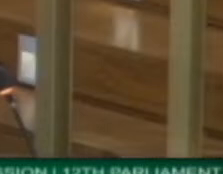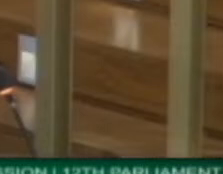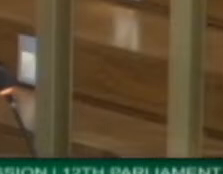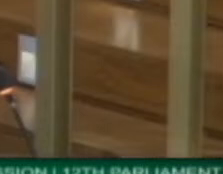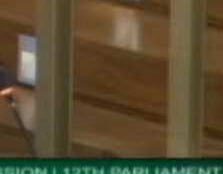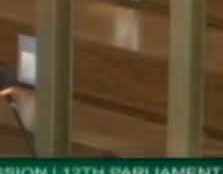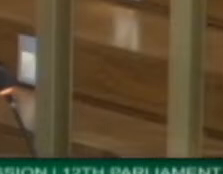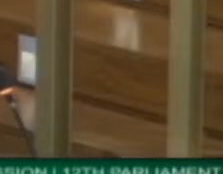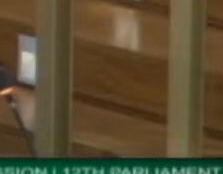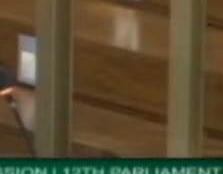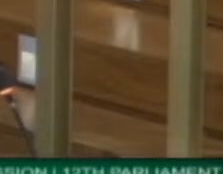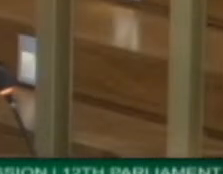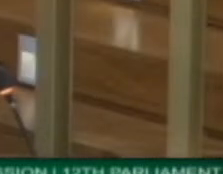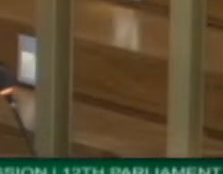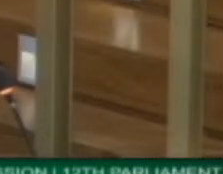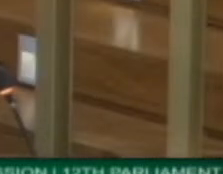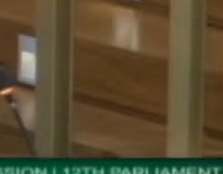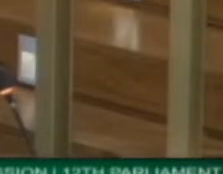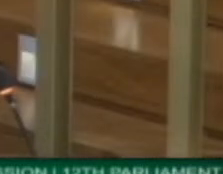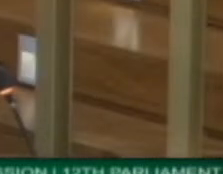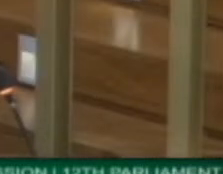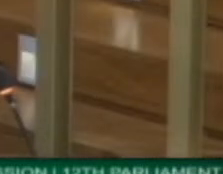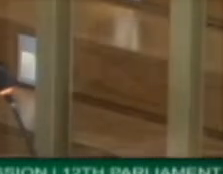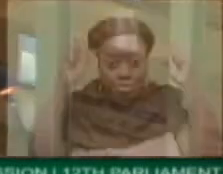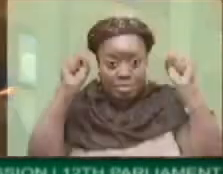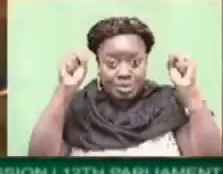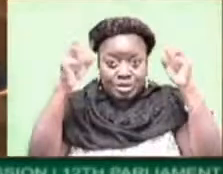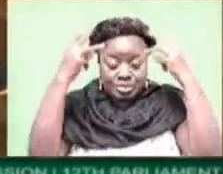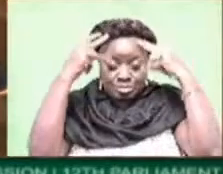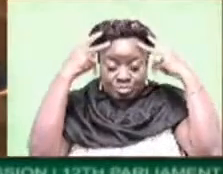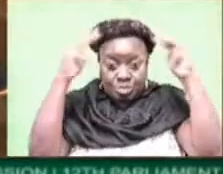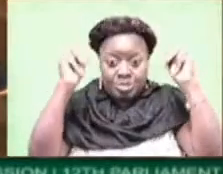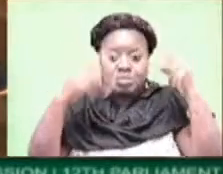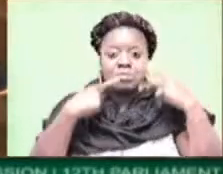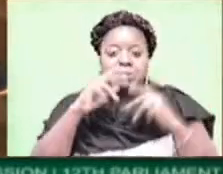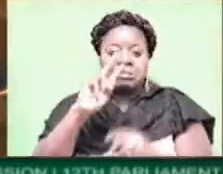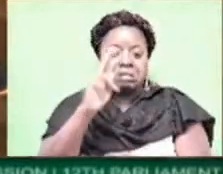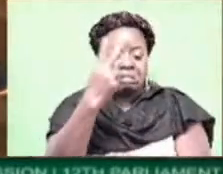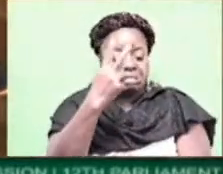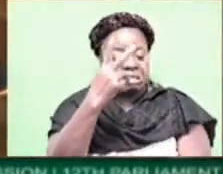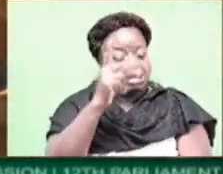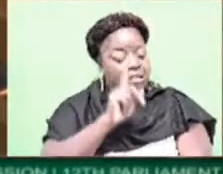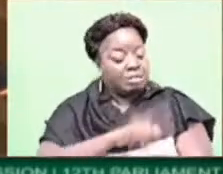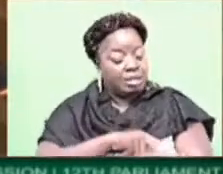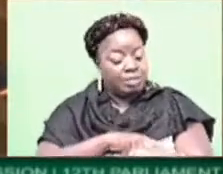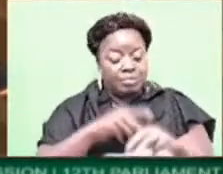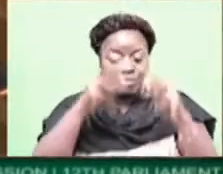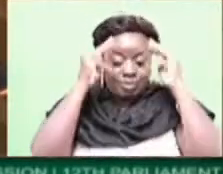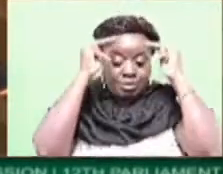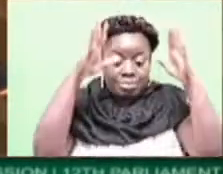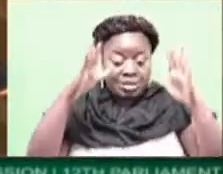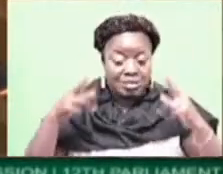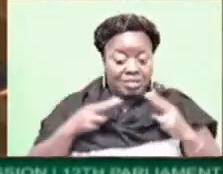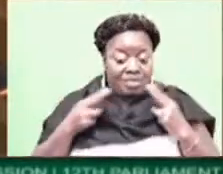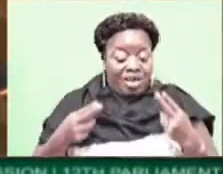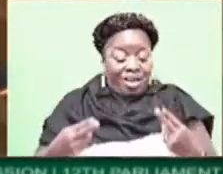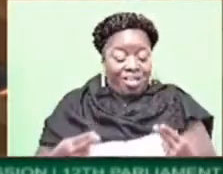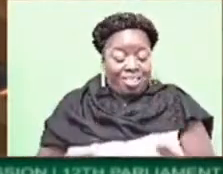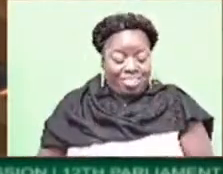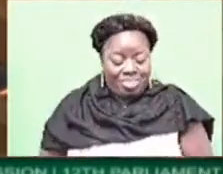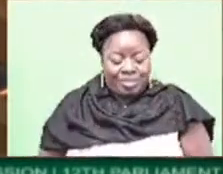at 3:01, Madam Speaker. Thank you very much. Madam Speaker, during the